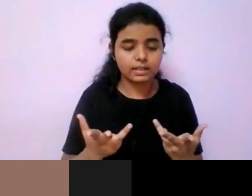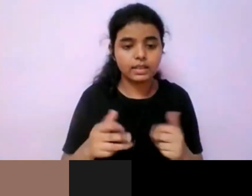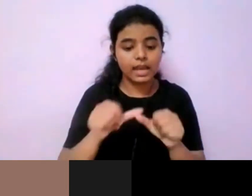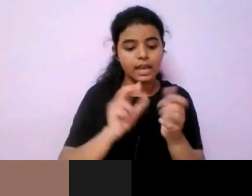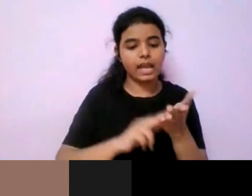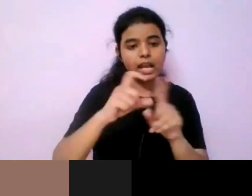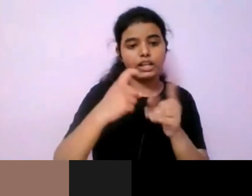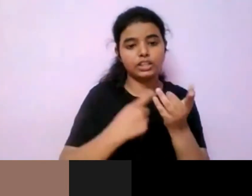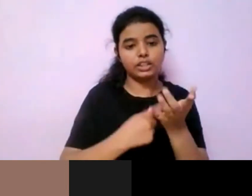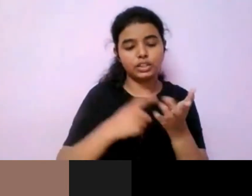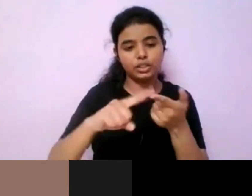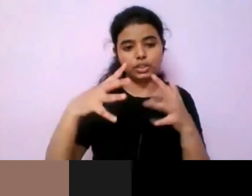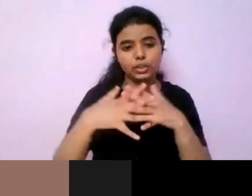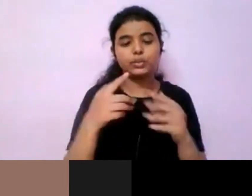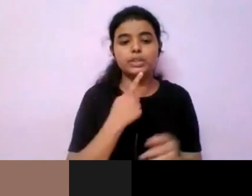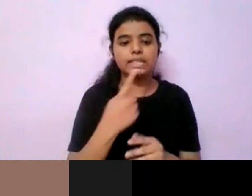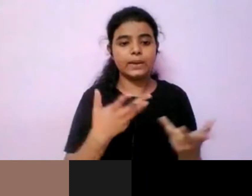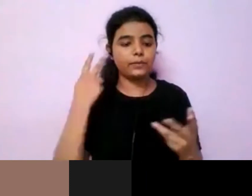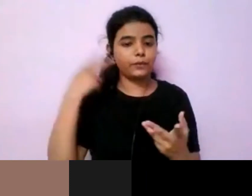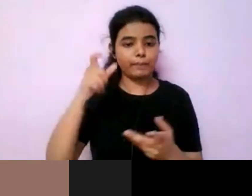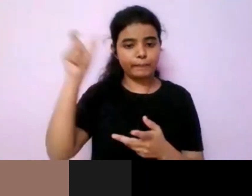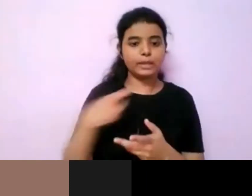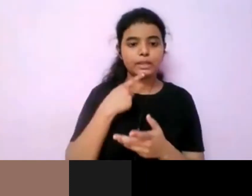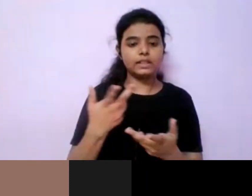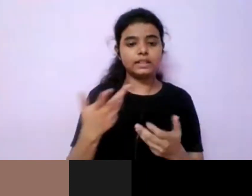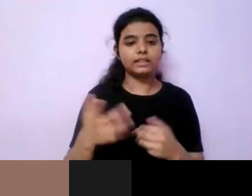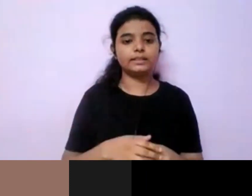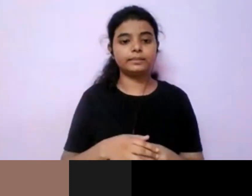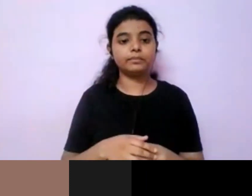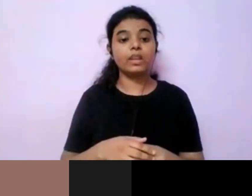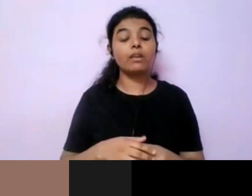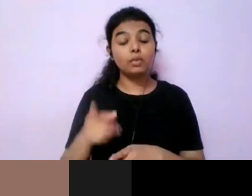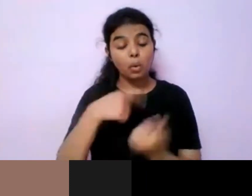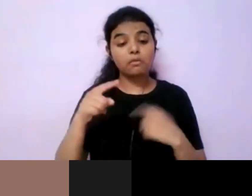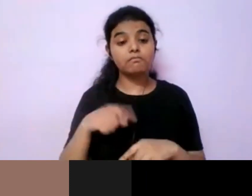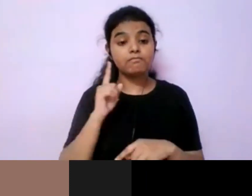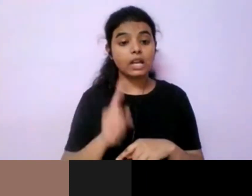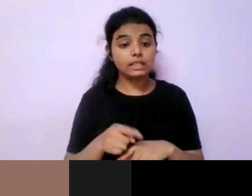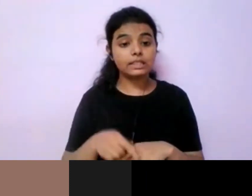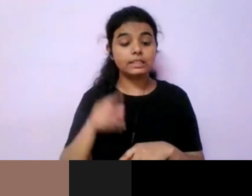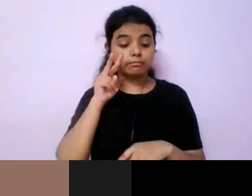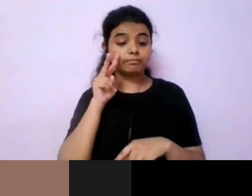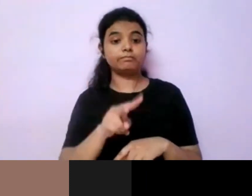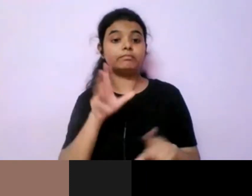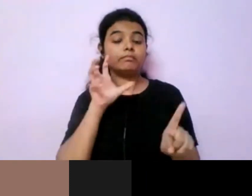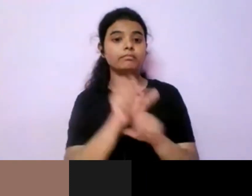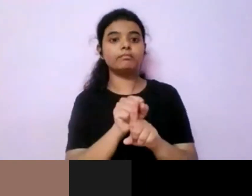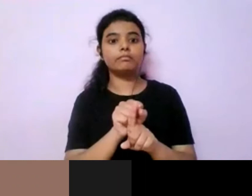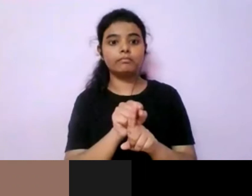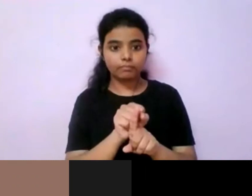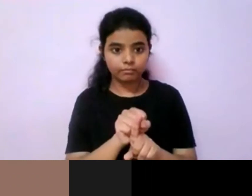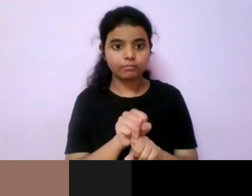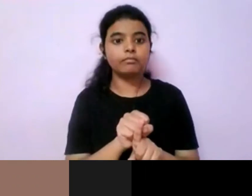he argues that we need this evaluative description. We need to identify what makes people flourish, and we need to